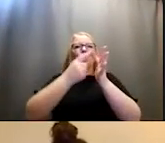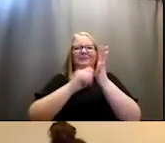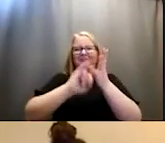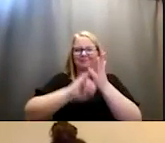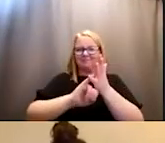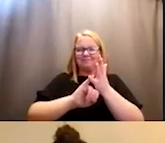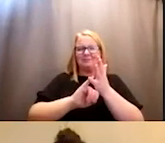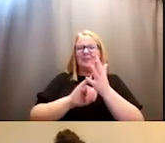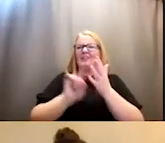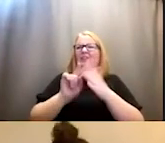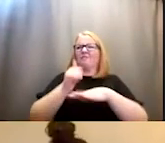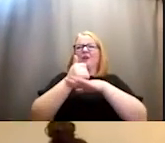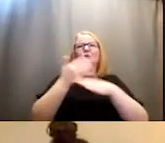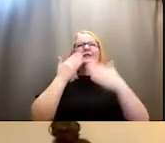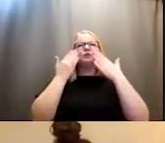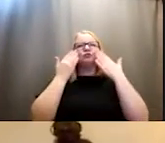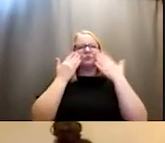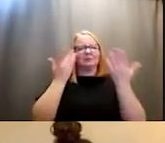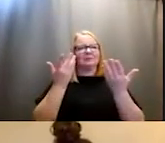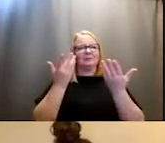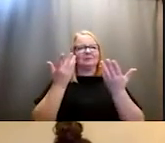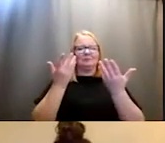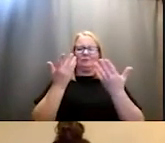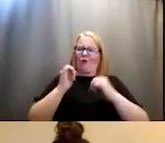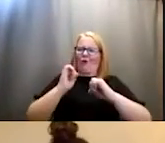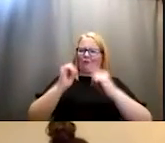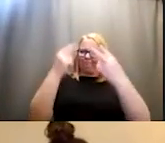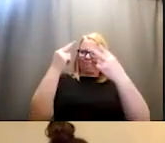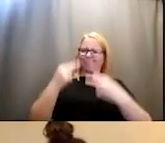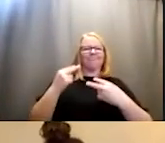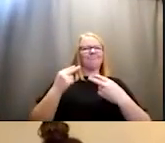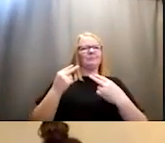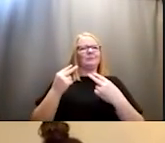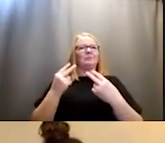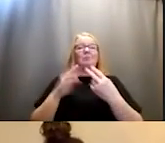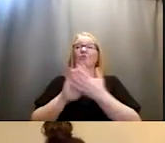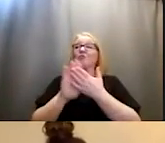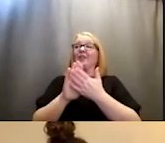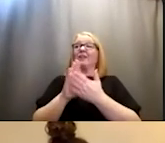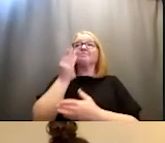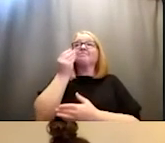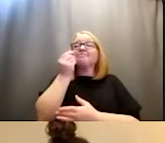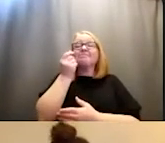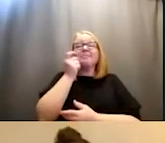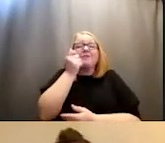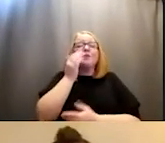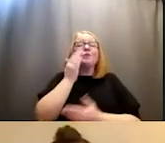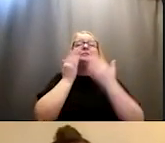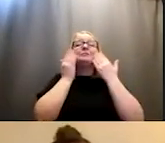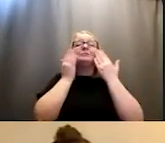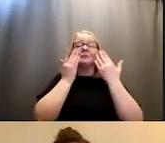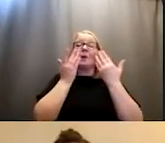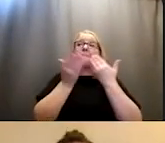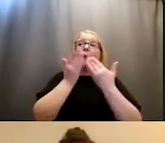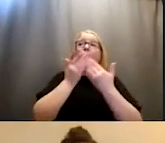the base, the foundation of the entire look. She's promoting this idea of barely there cosmetics, which mirrored the look that most